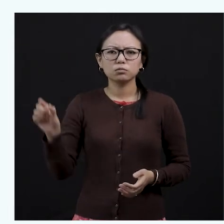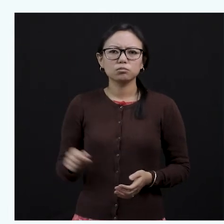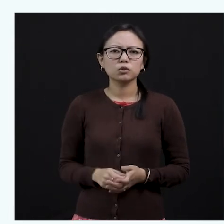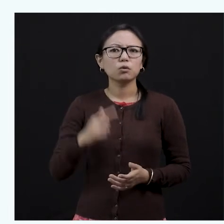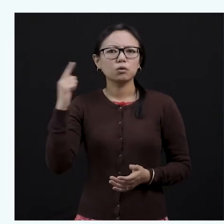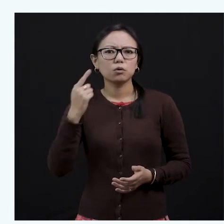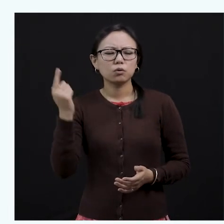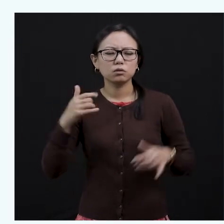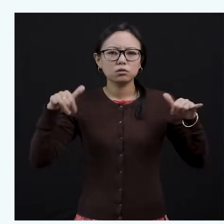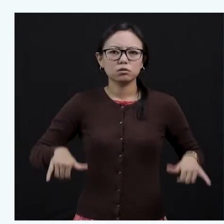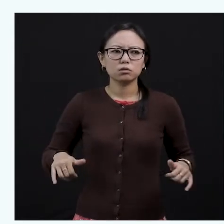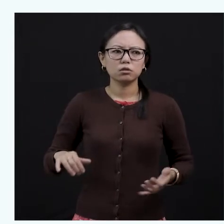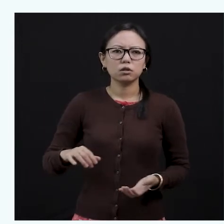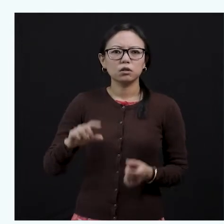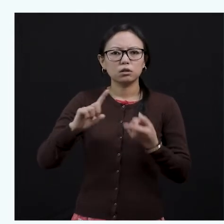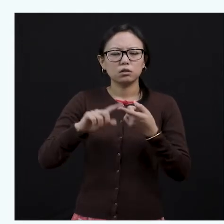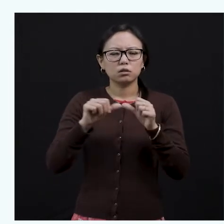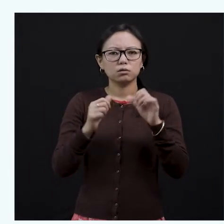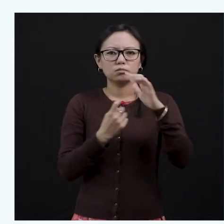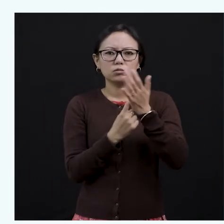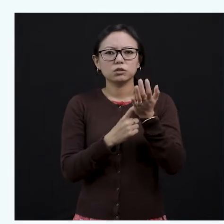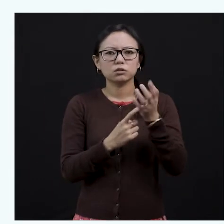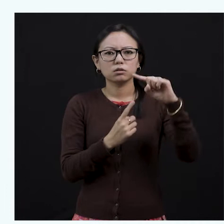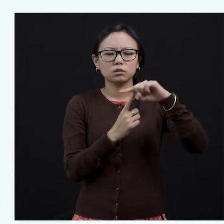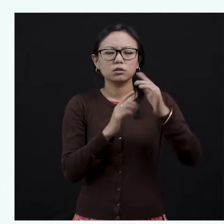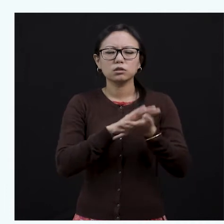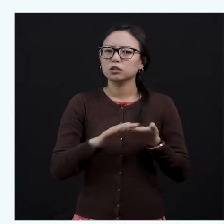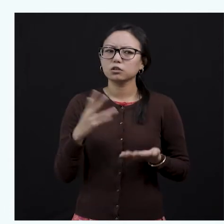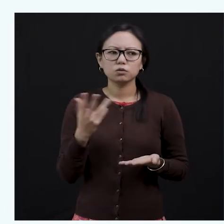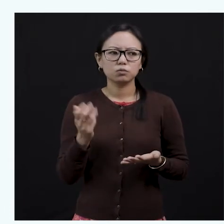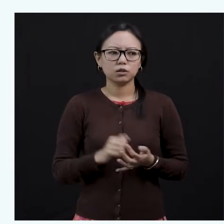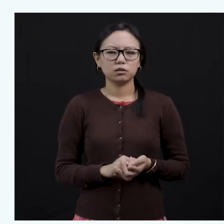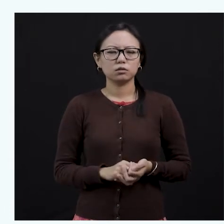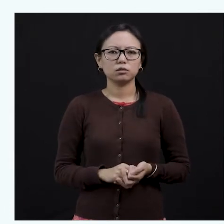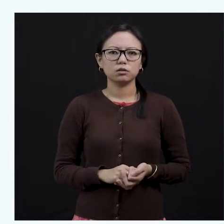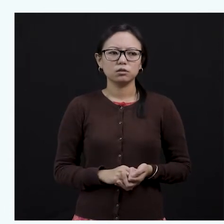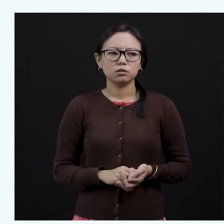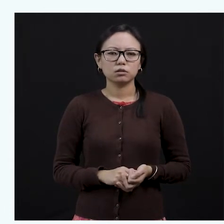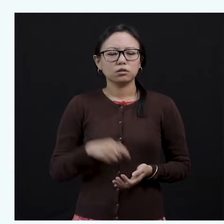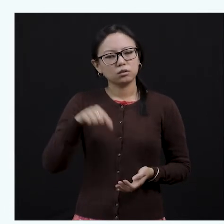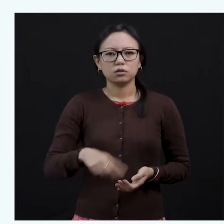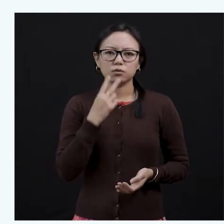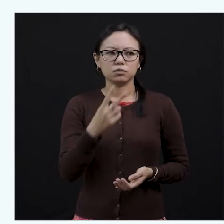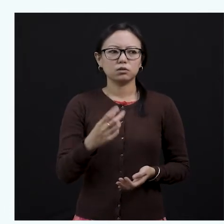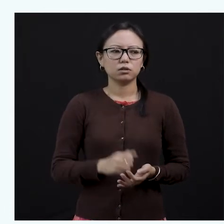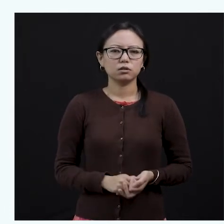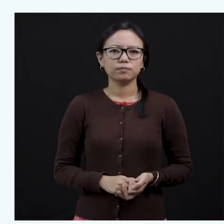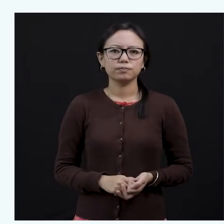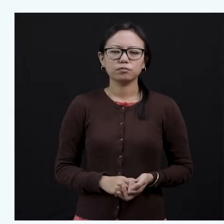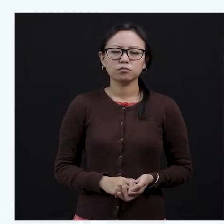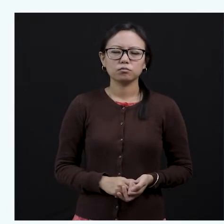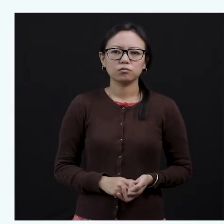planets from far away or from a telescope, the Earth appears very blue, and it is because of